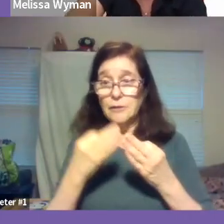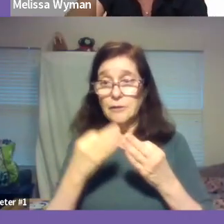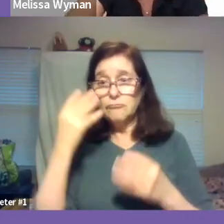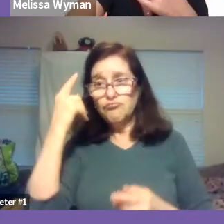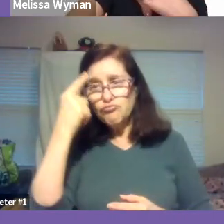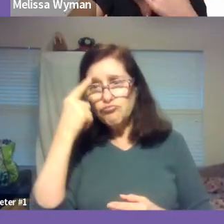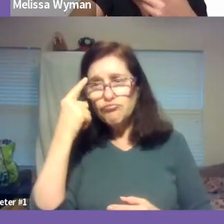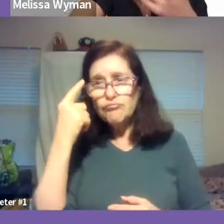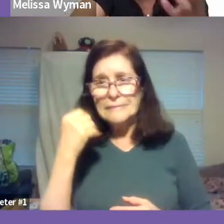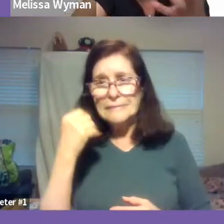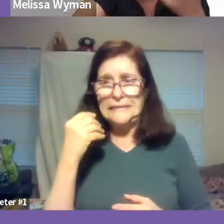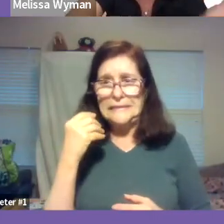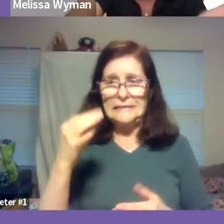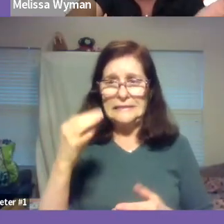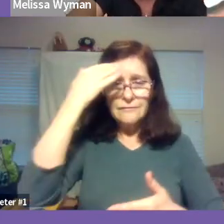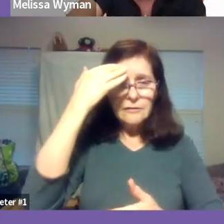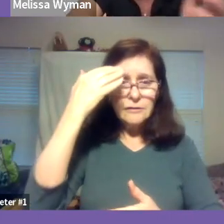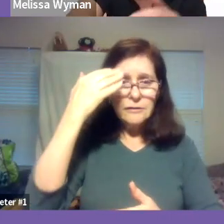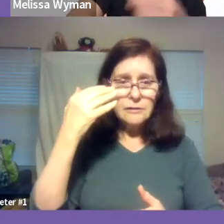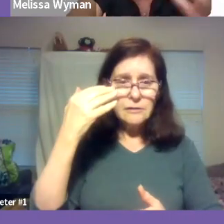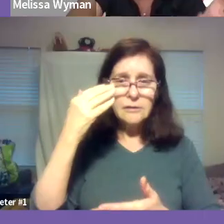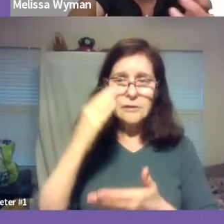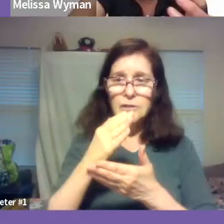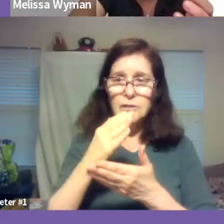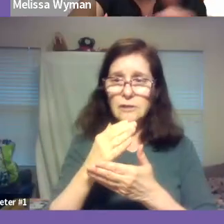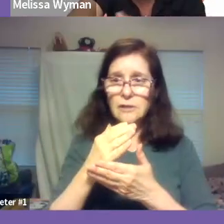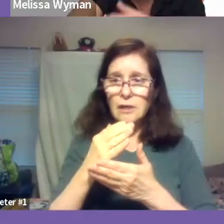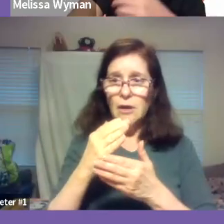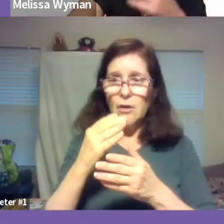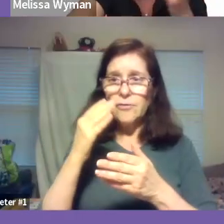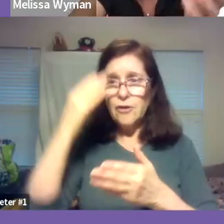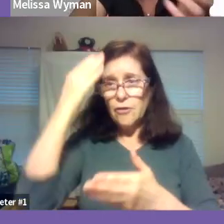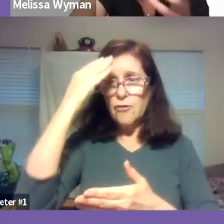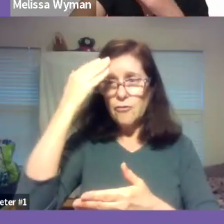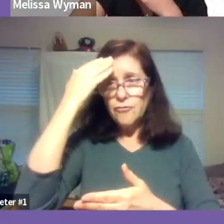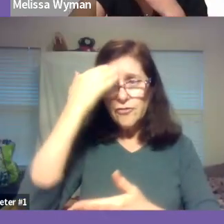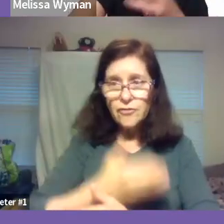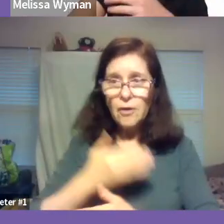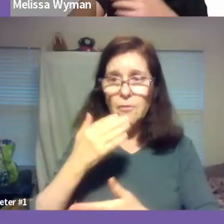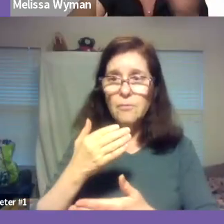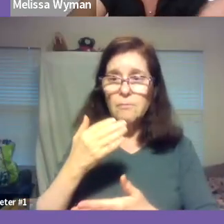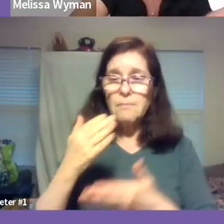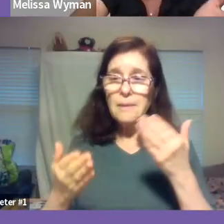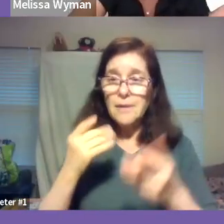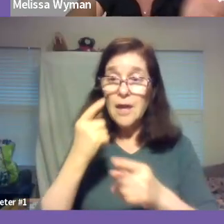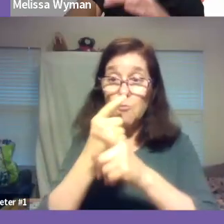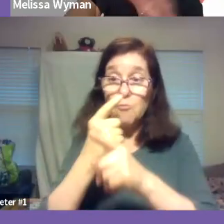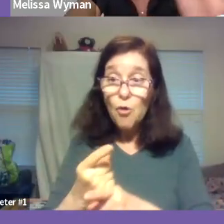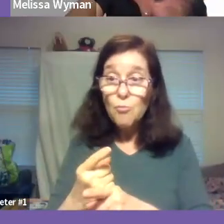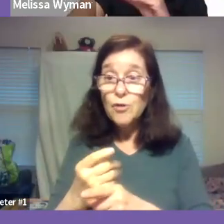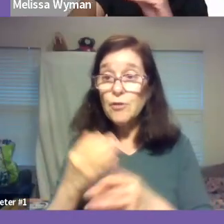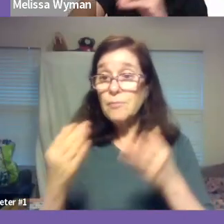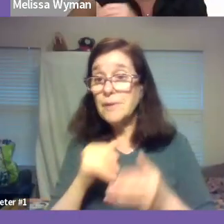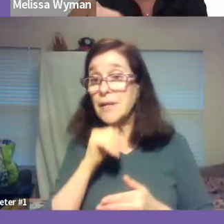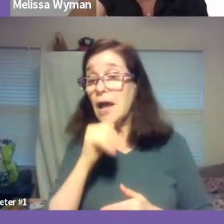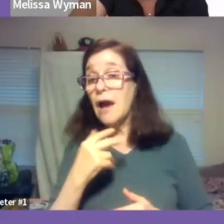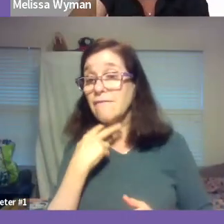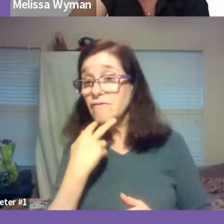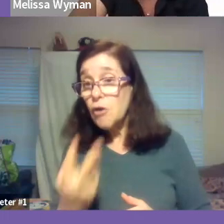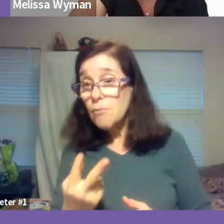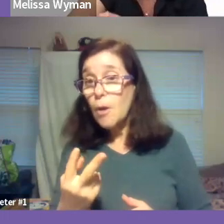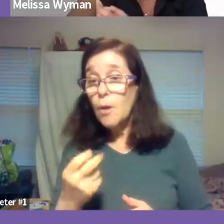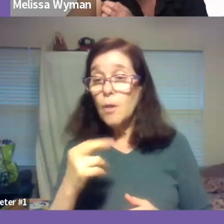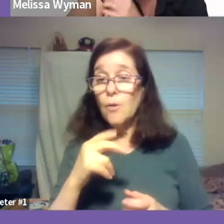if their son would be like available. I mean, like appropriate for it, or they might have, might be nonverbal, or might have